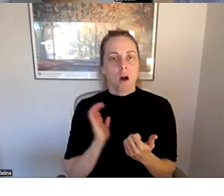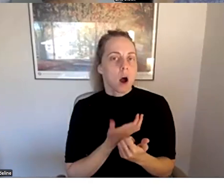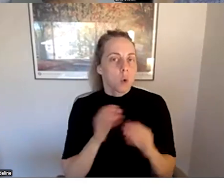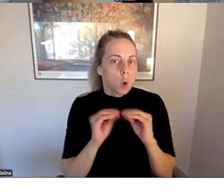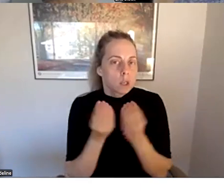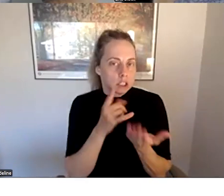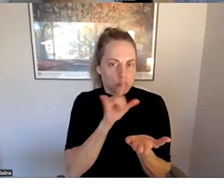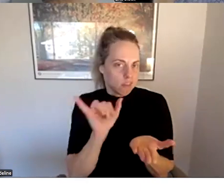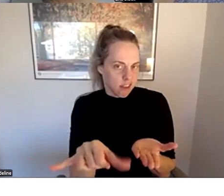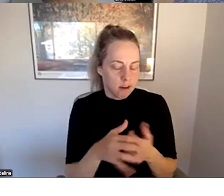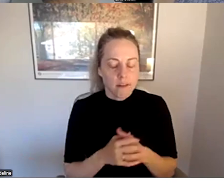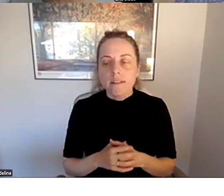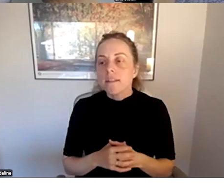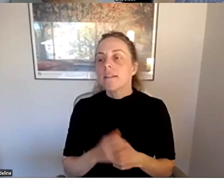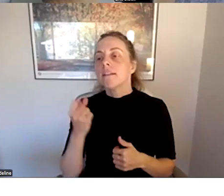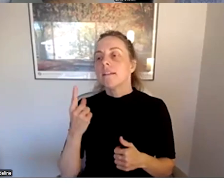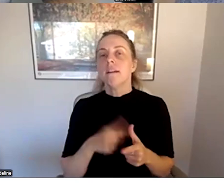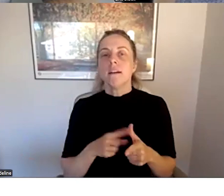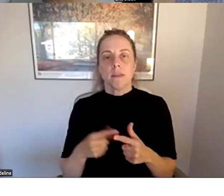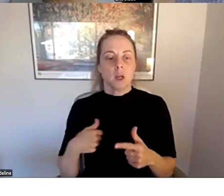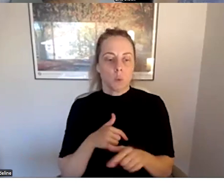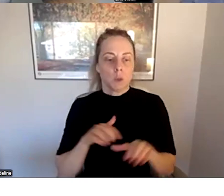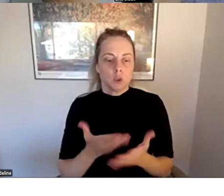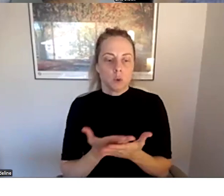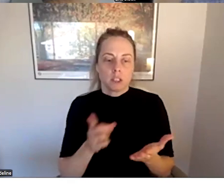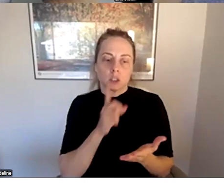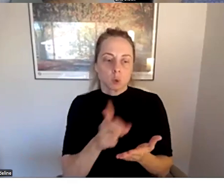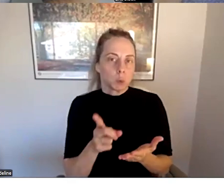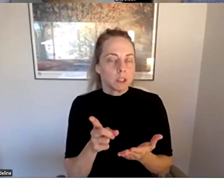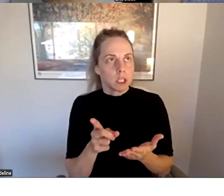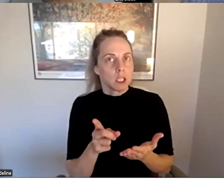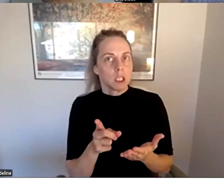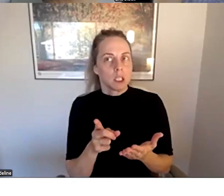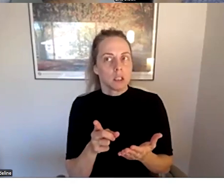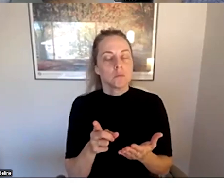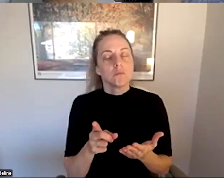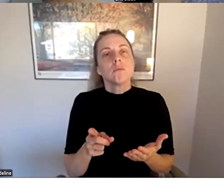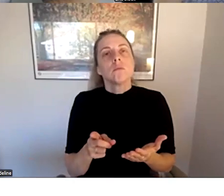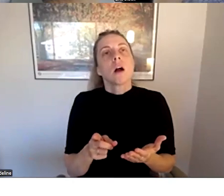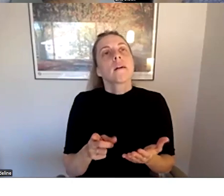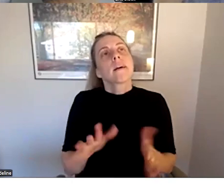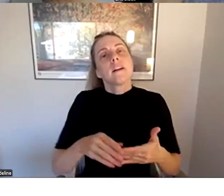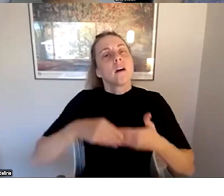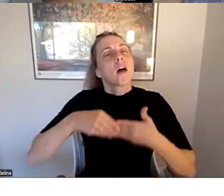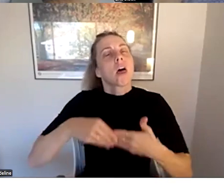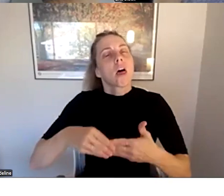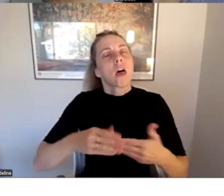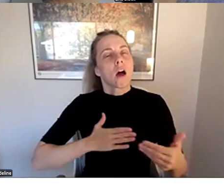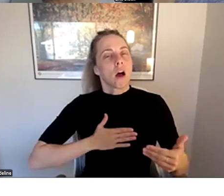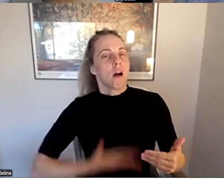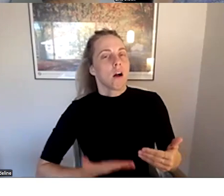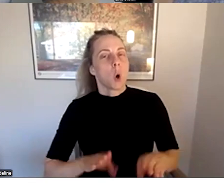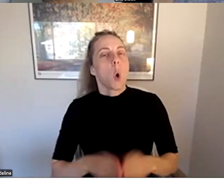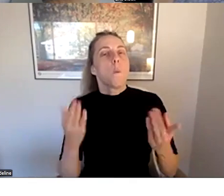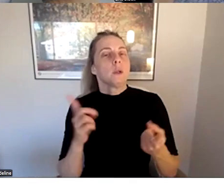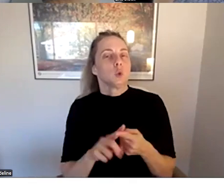And then we do things to really be an amendable or open to accommodations, right? We want individuals to have